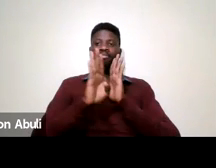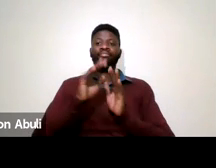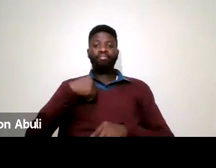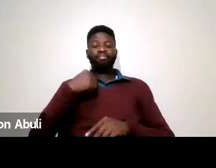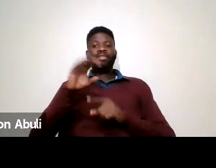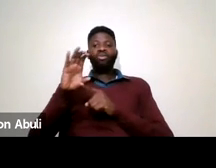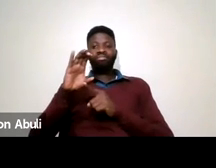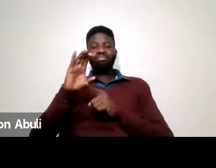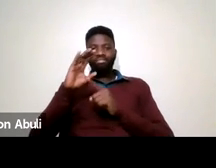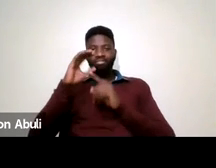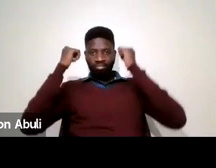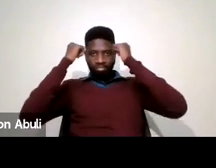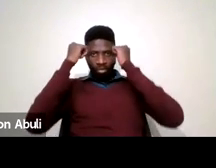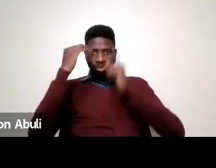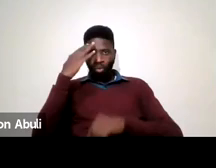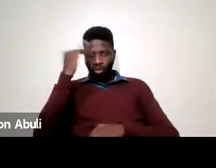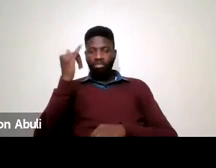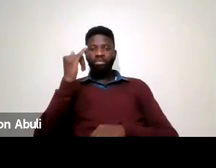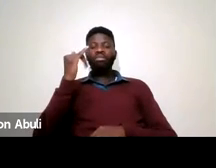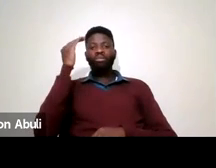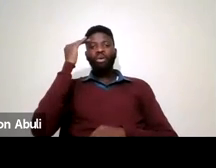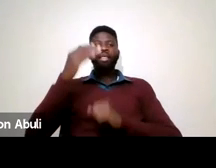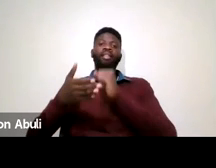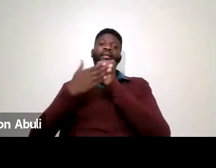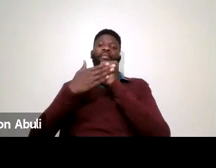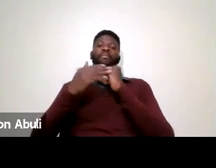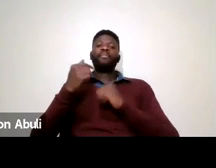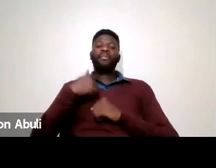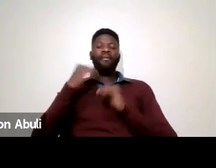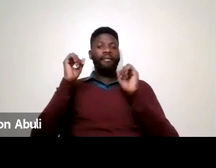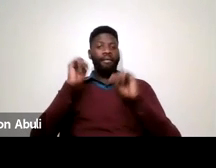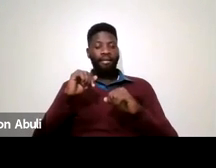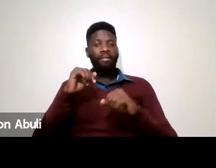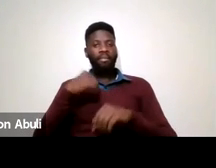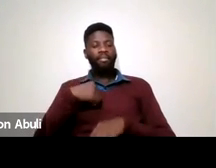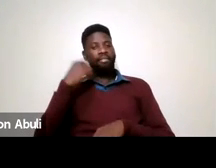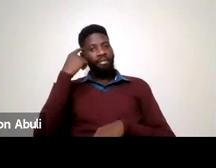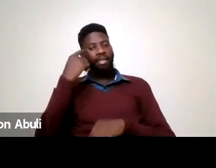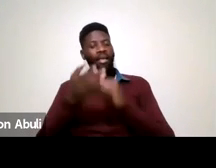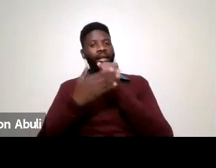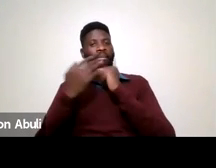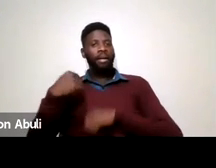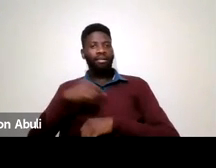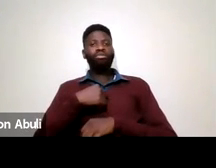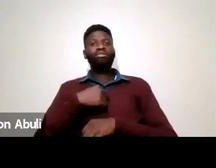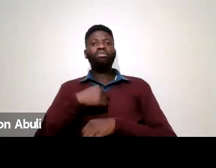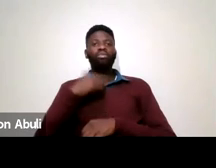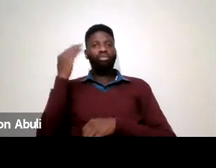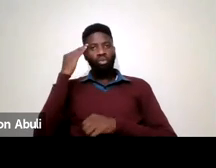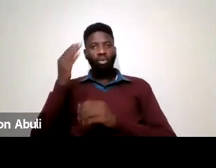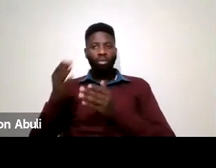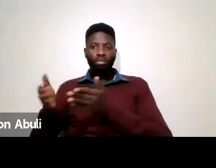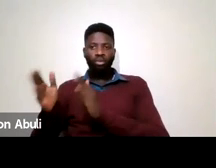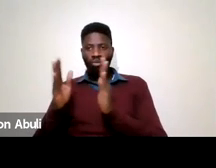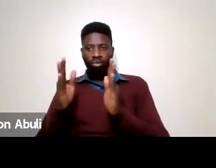I know it's gonna add something to me. So I think if you have goals laid down, you know which opportunities to grab.